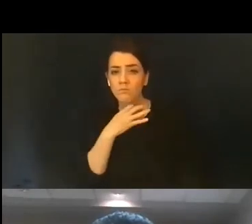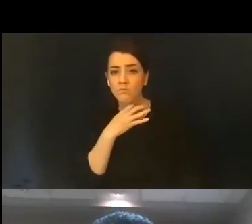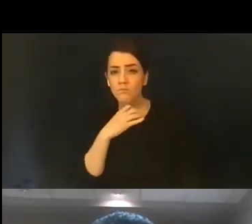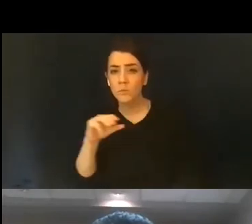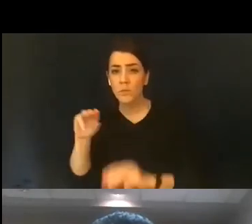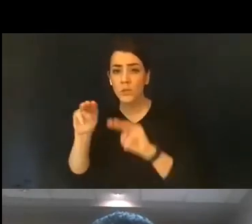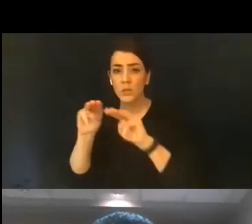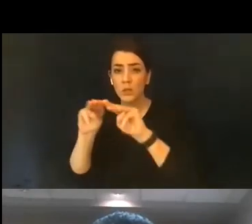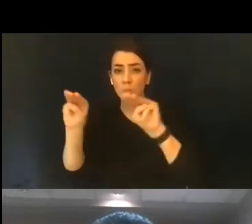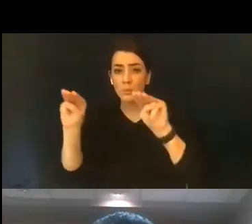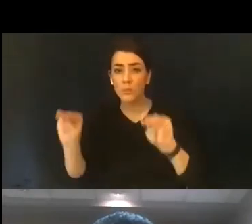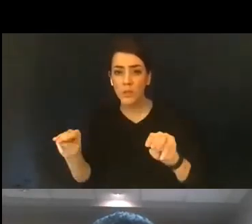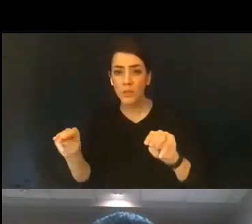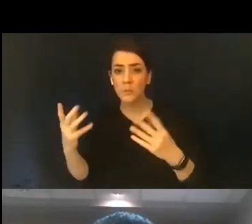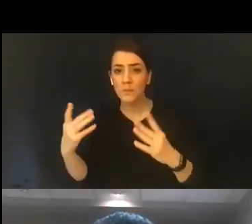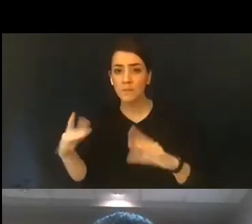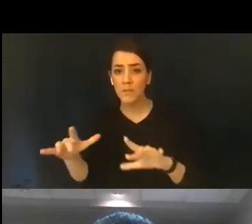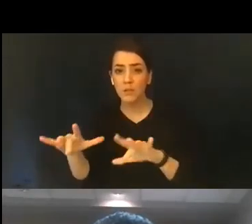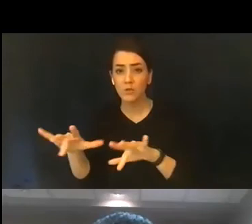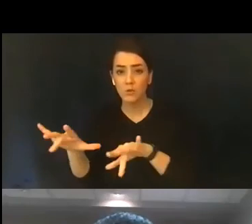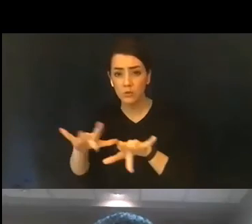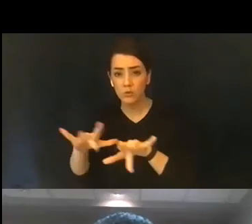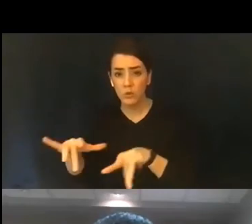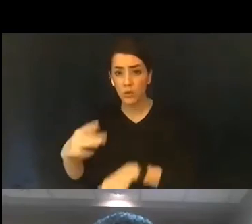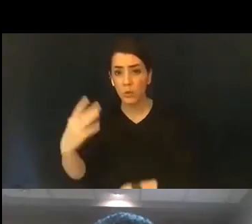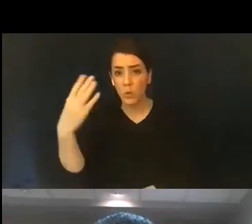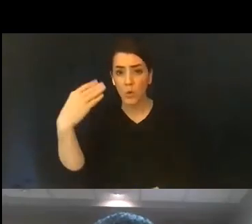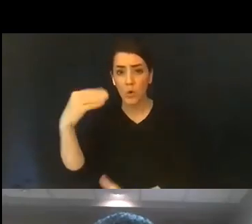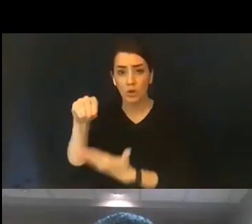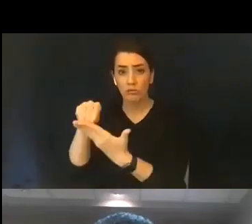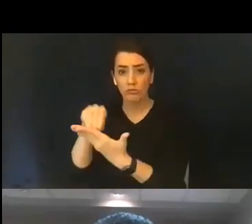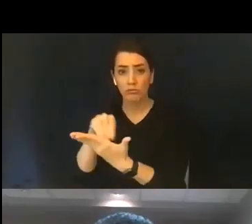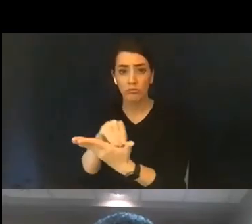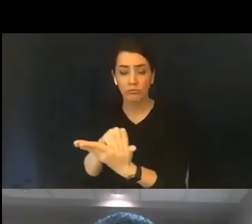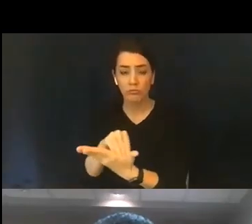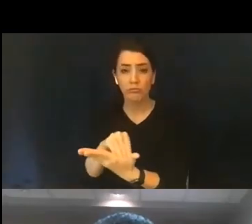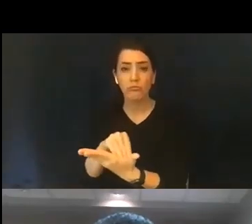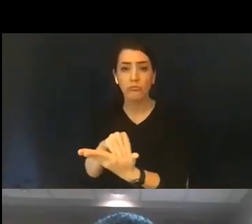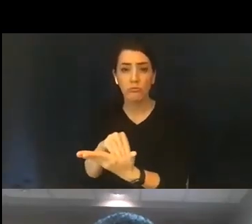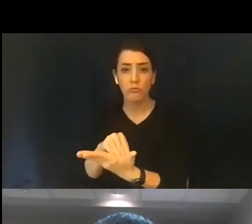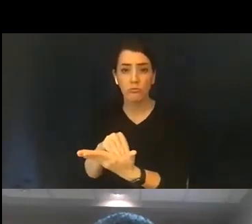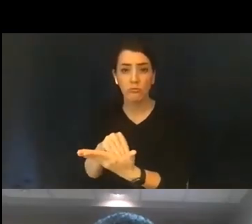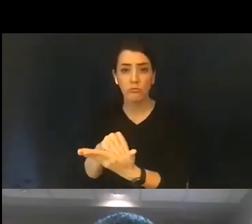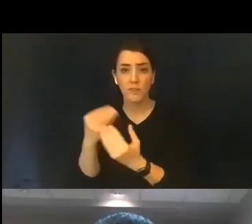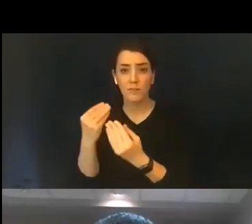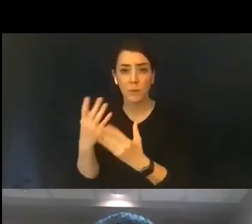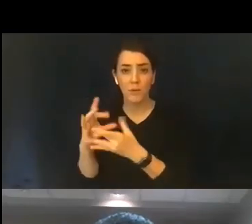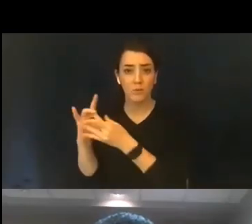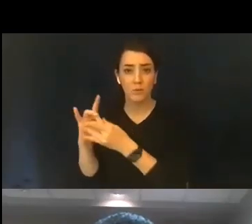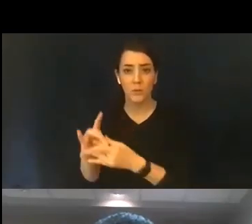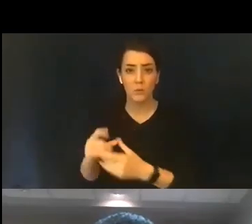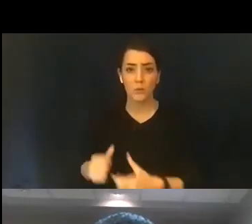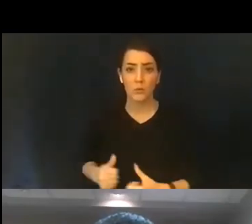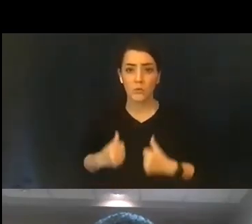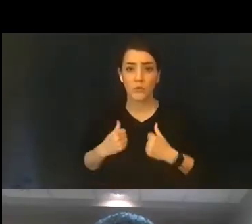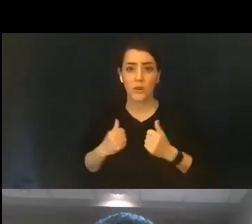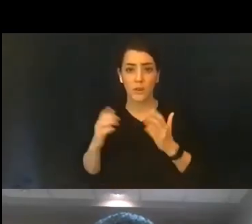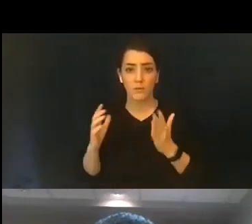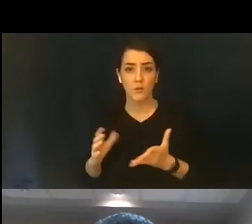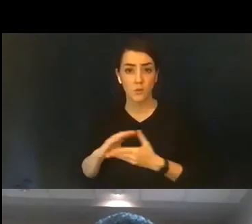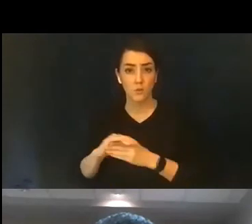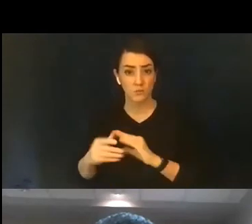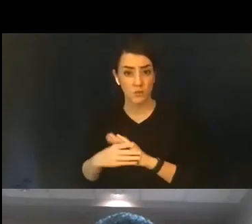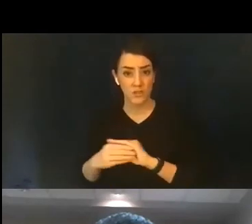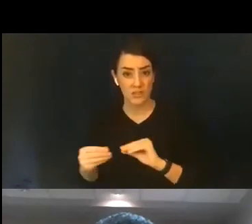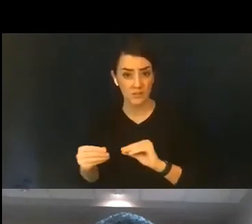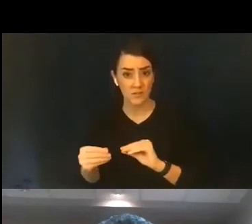recorded testimonies of survivors and what that process has been. I think you touched on it a little bit earlier on, but if you know